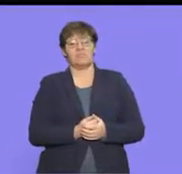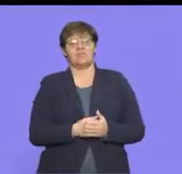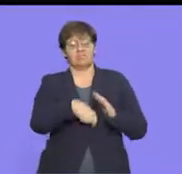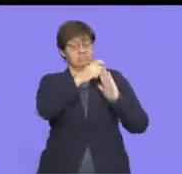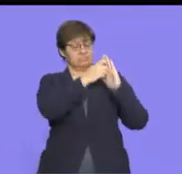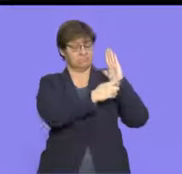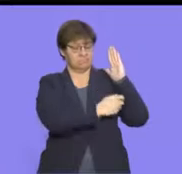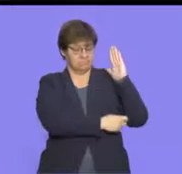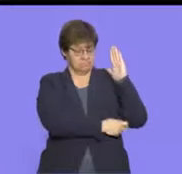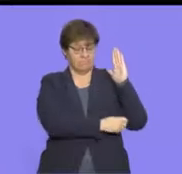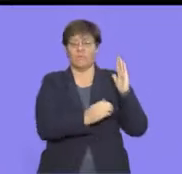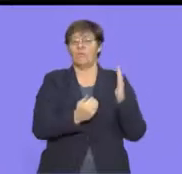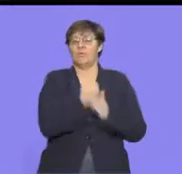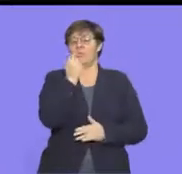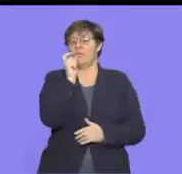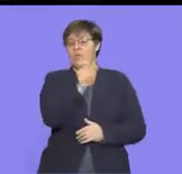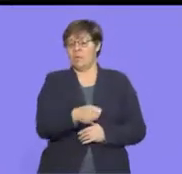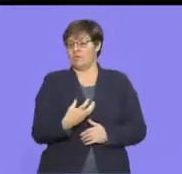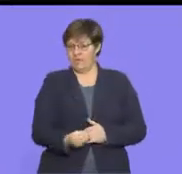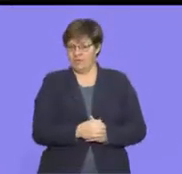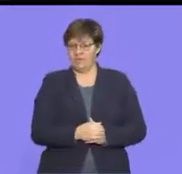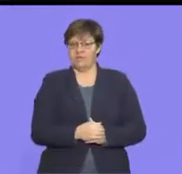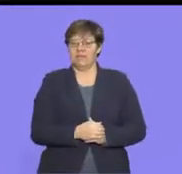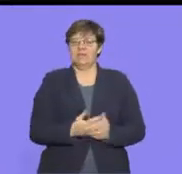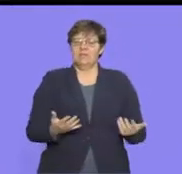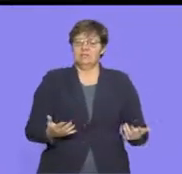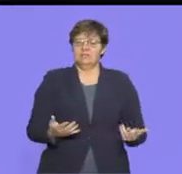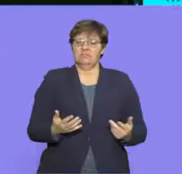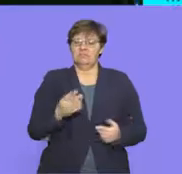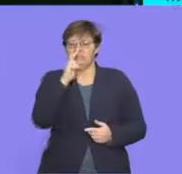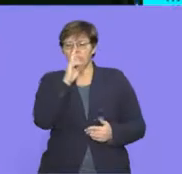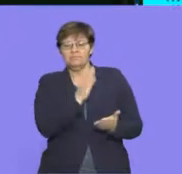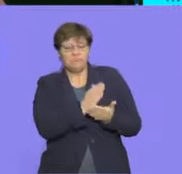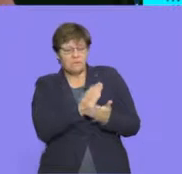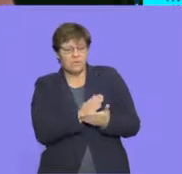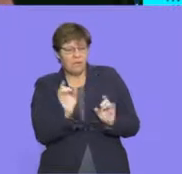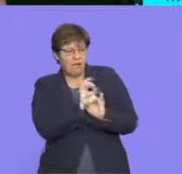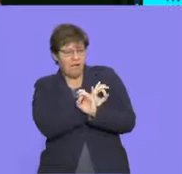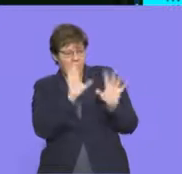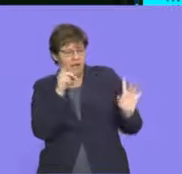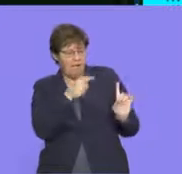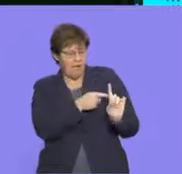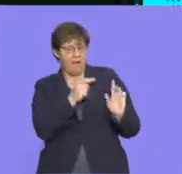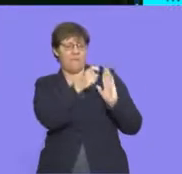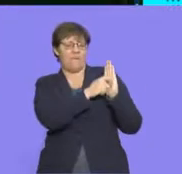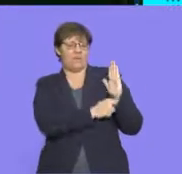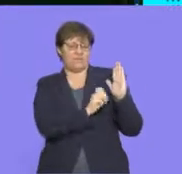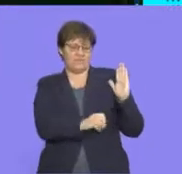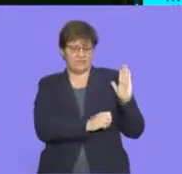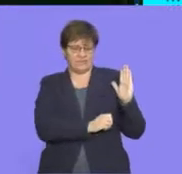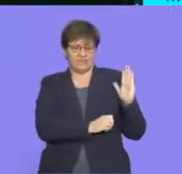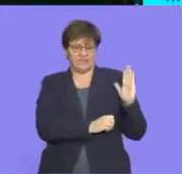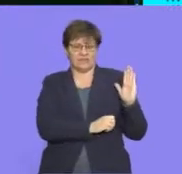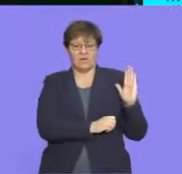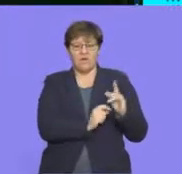As we do every time, guys, we've got a whole lot of new terminology that we're going to use. Please make sure that you are familiar with the